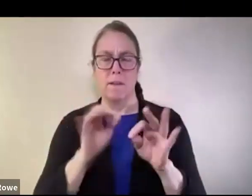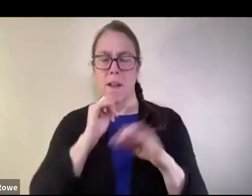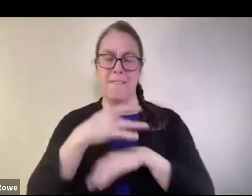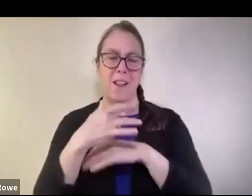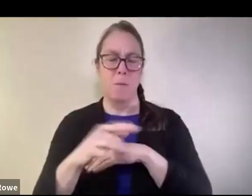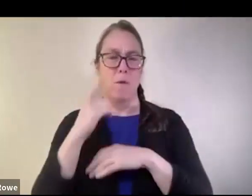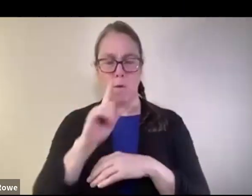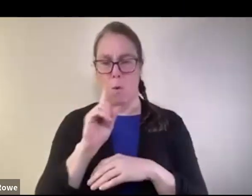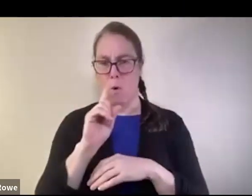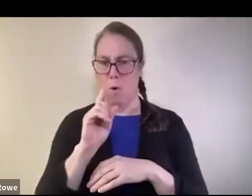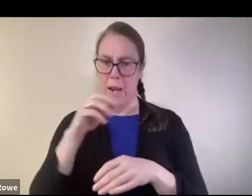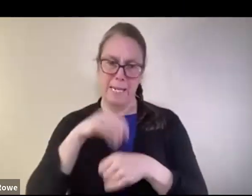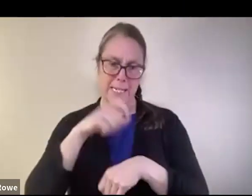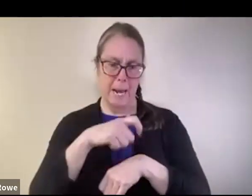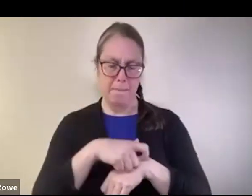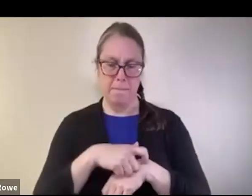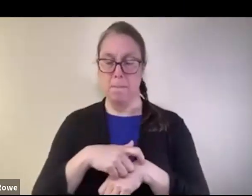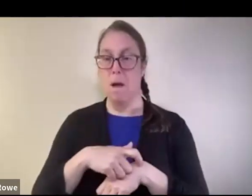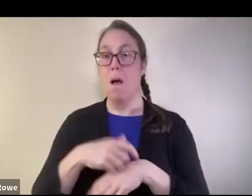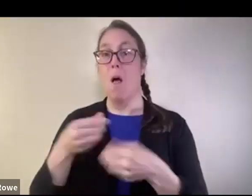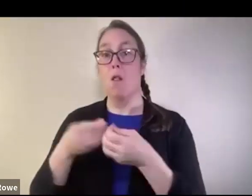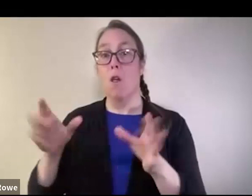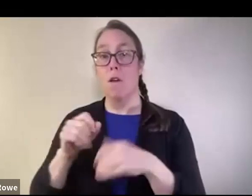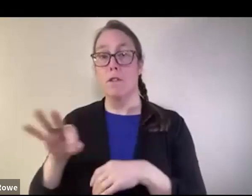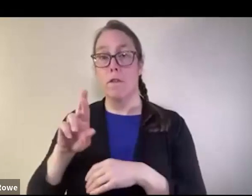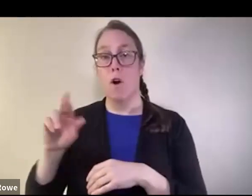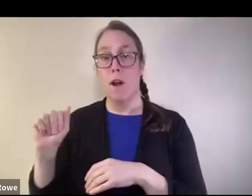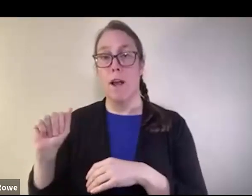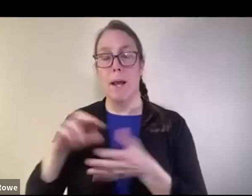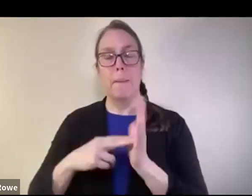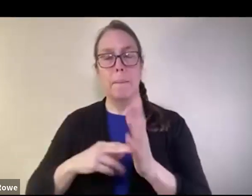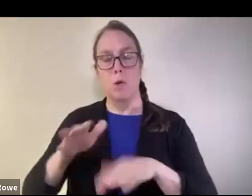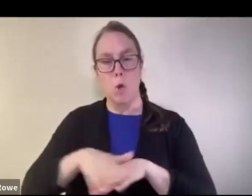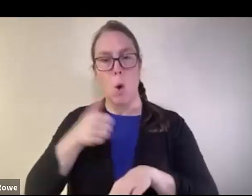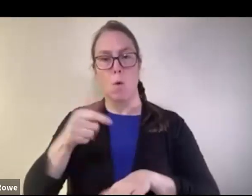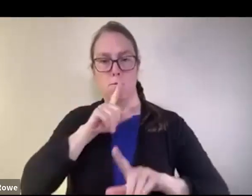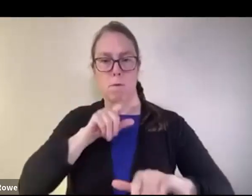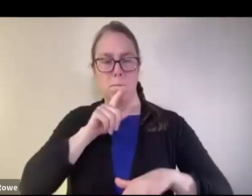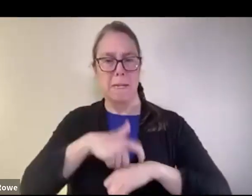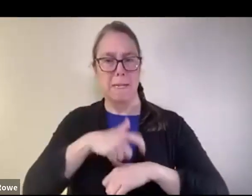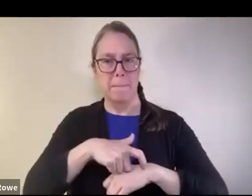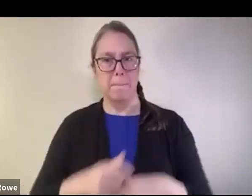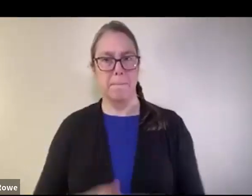manner. Loss of RA, which is also creates slow response.